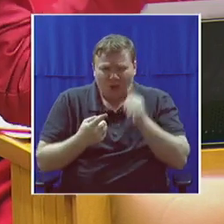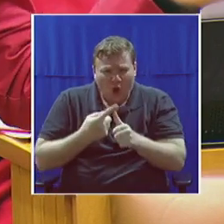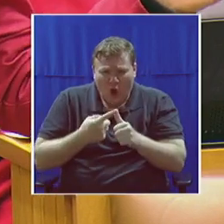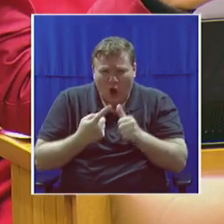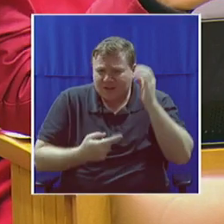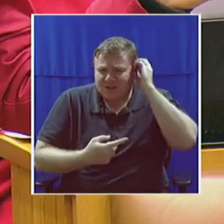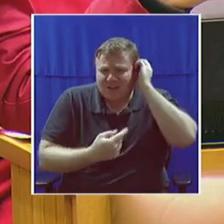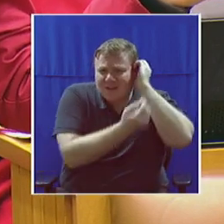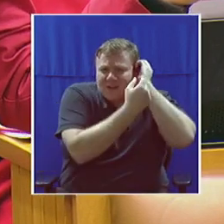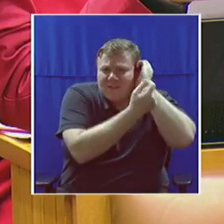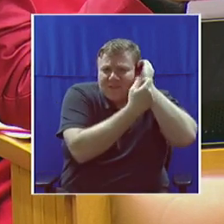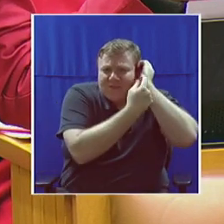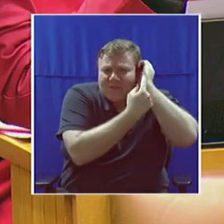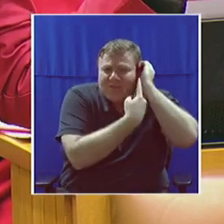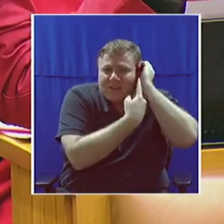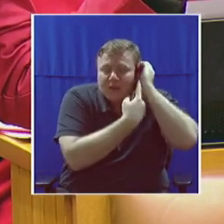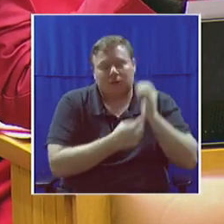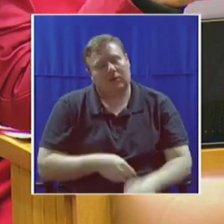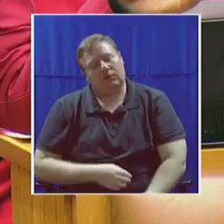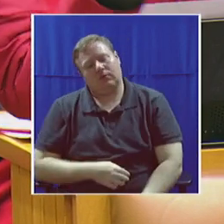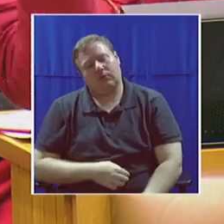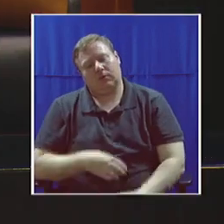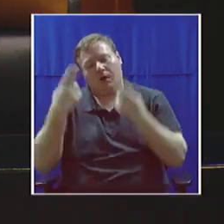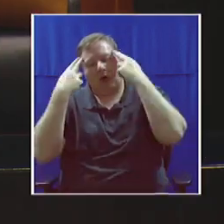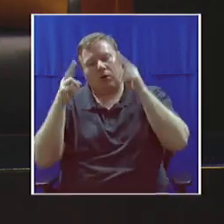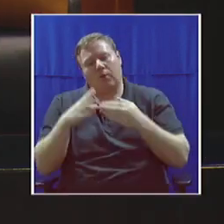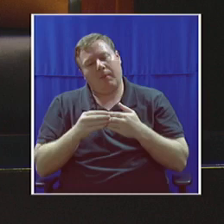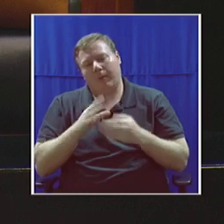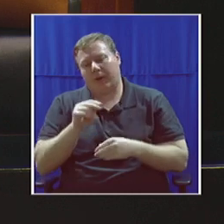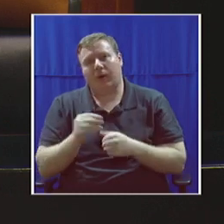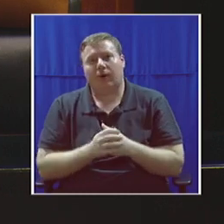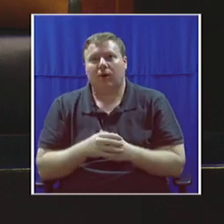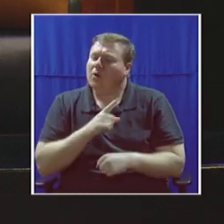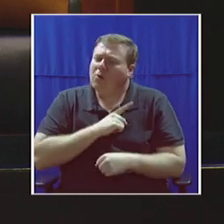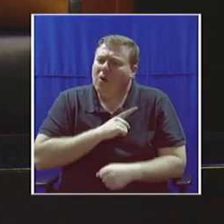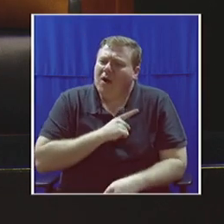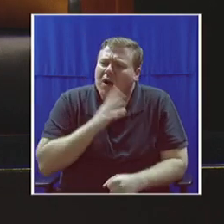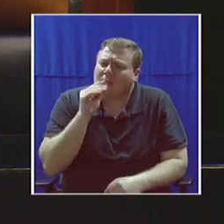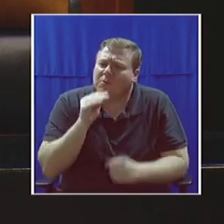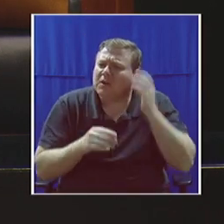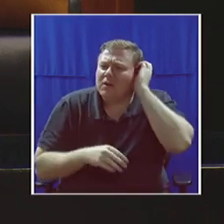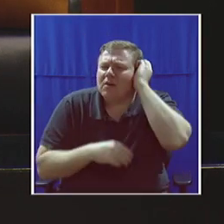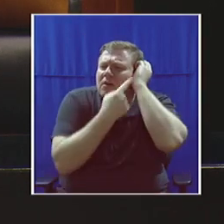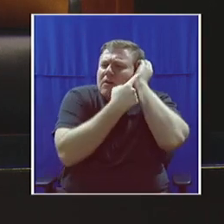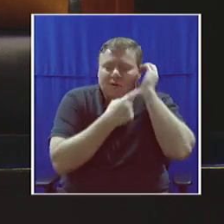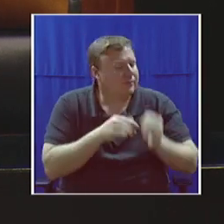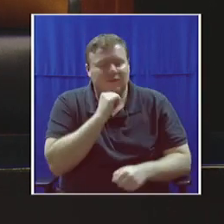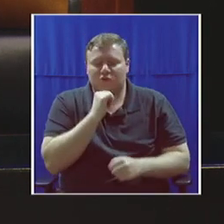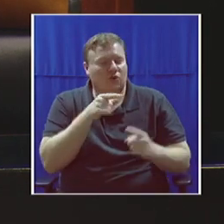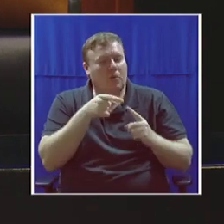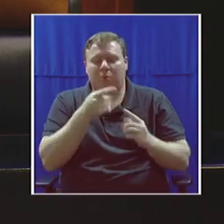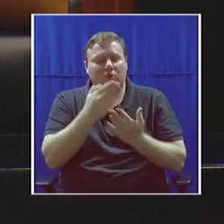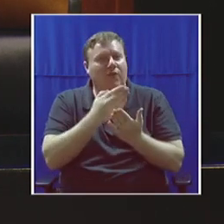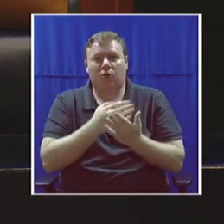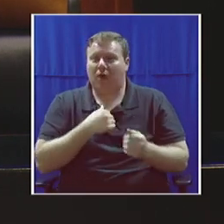transable member honorable member no why when she's speak honorable member that's not a point of order I'm going to